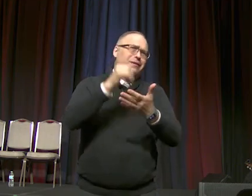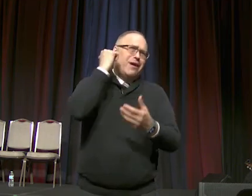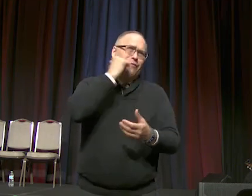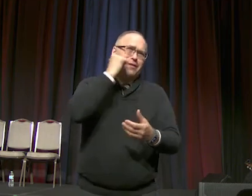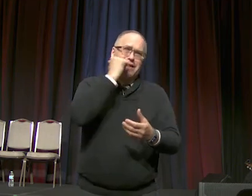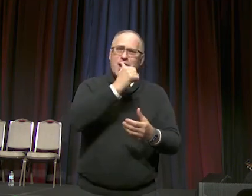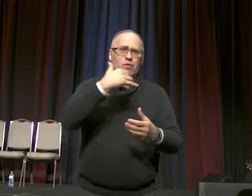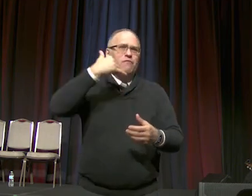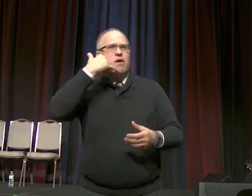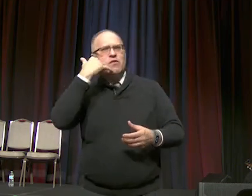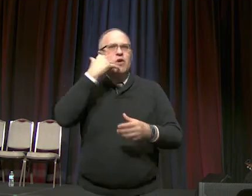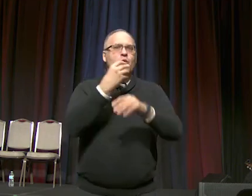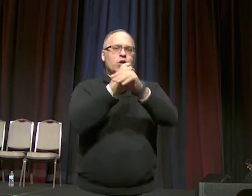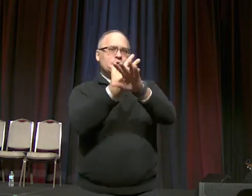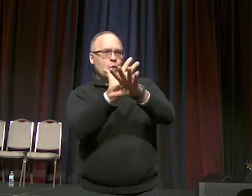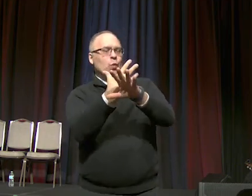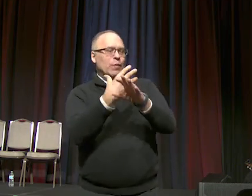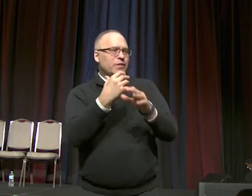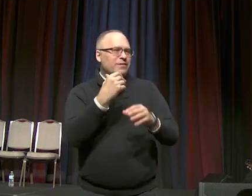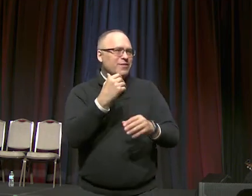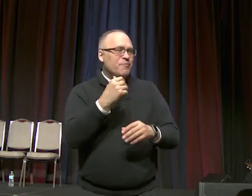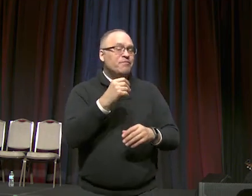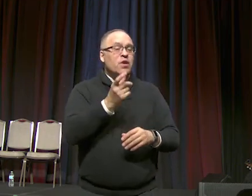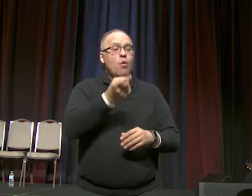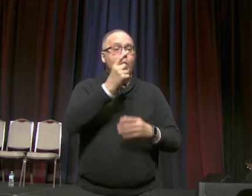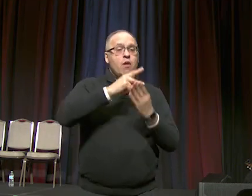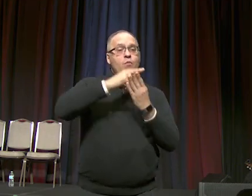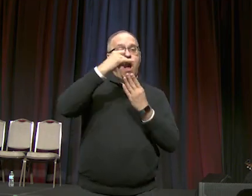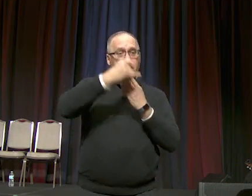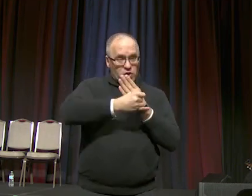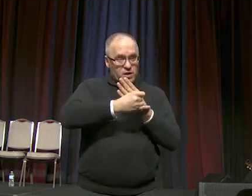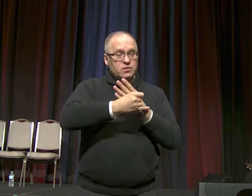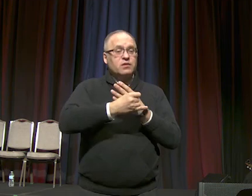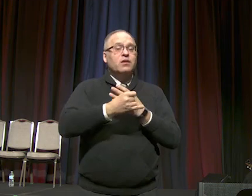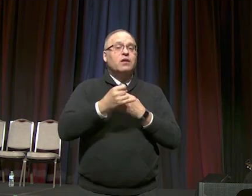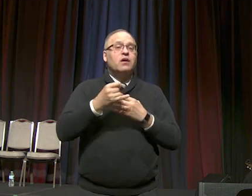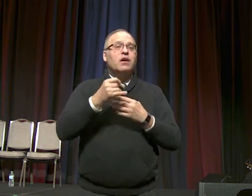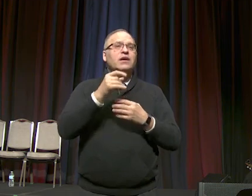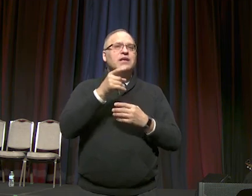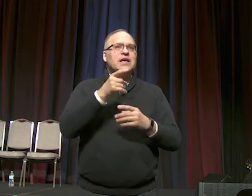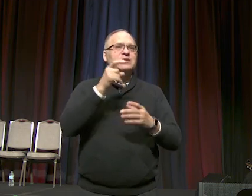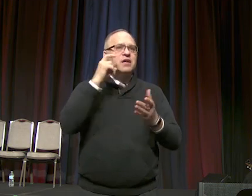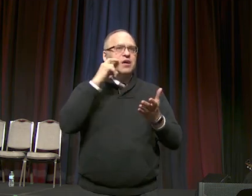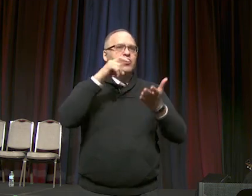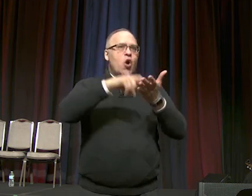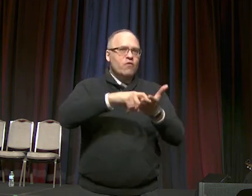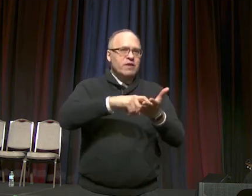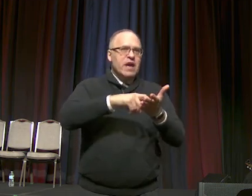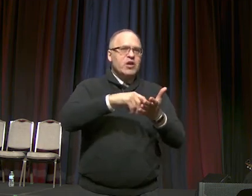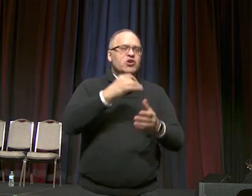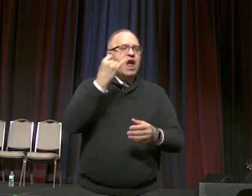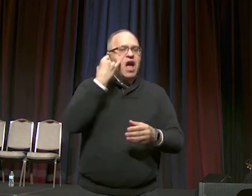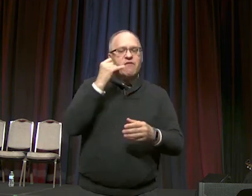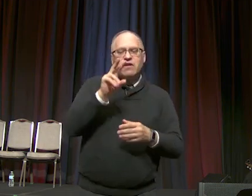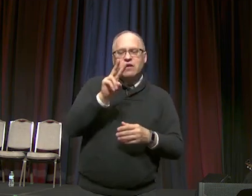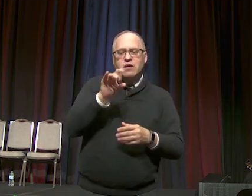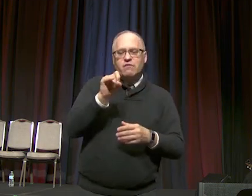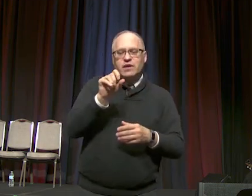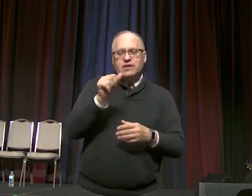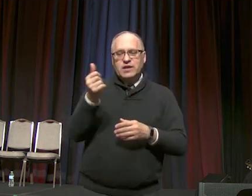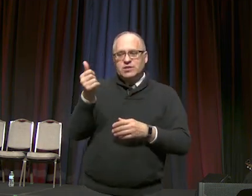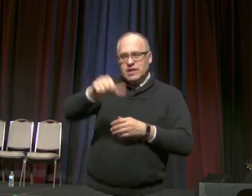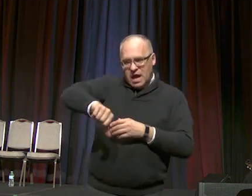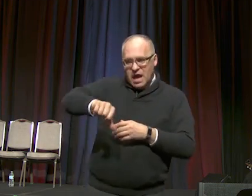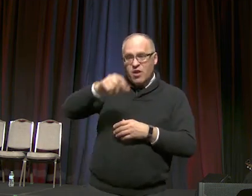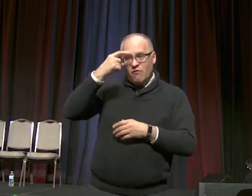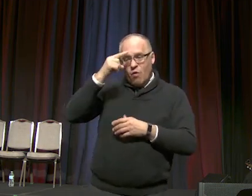together. And so one of the projects that we manage is the notification of if a visa is denied for a